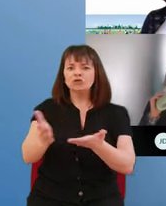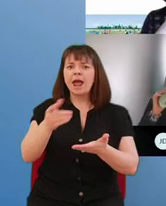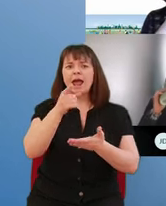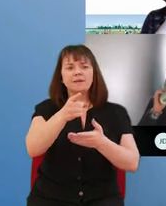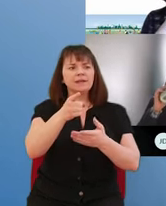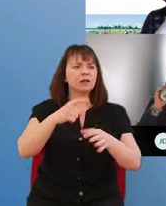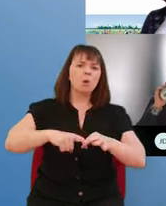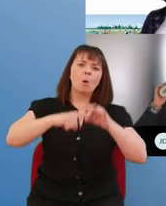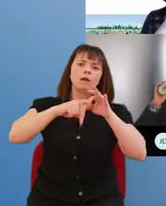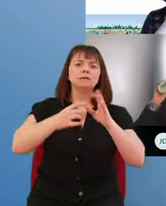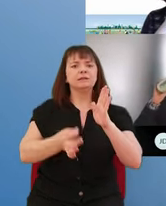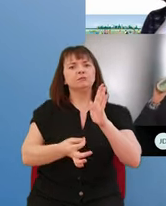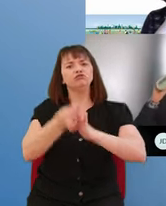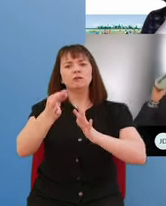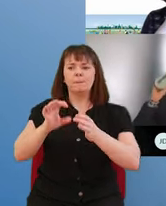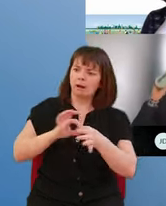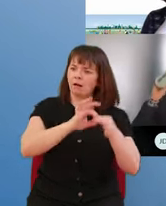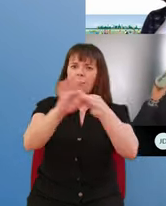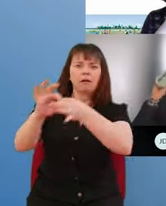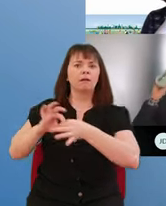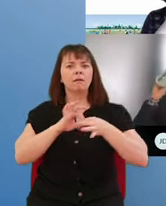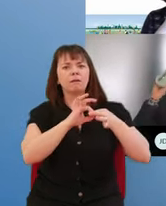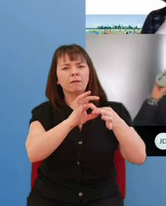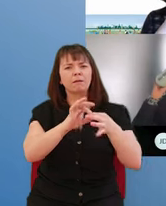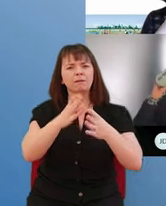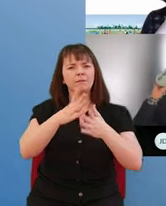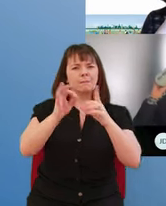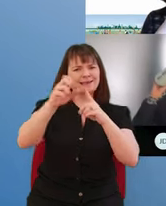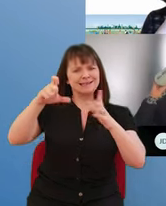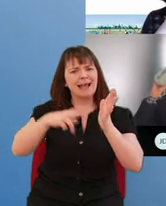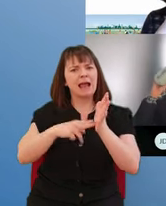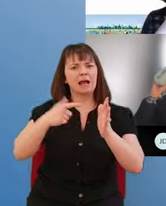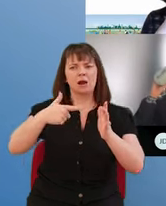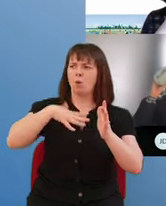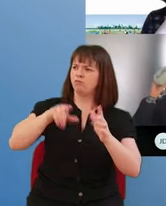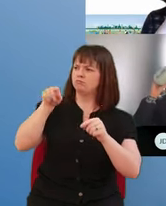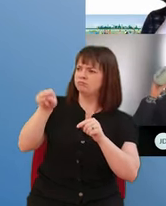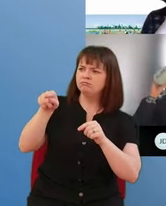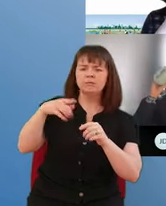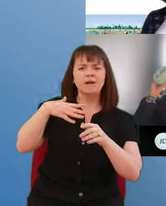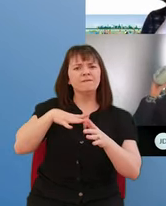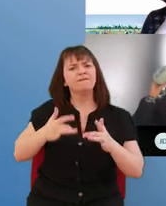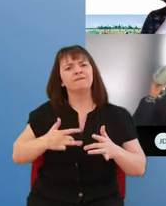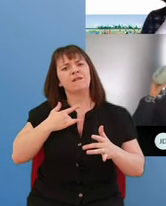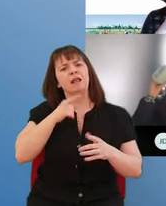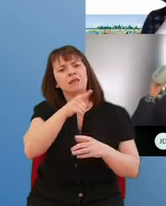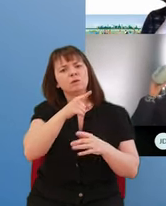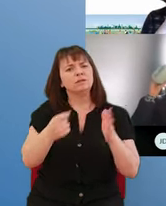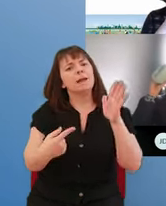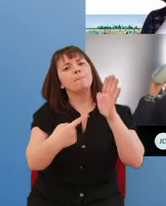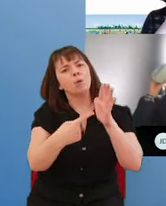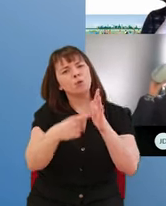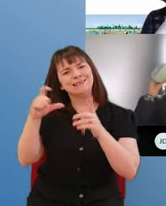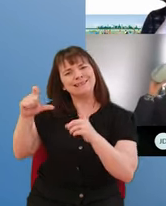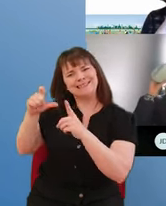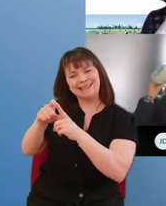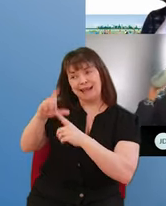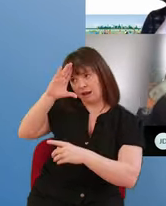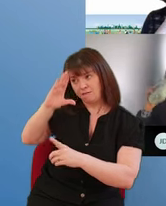And actually many of them were people who were actually party to that discussion with GP colleagues that helped inform the bid at the